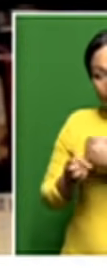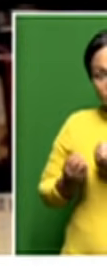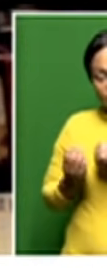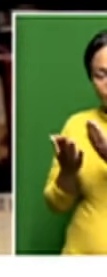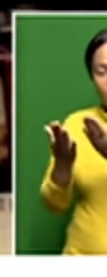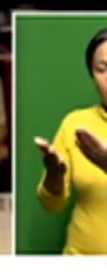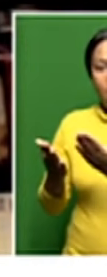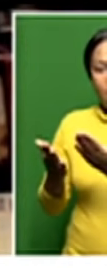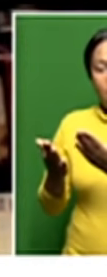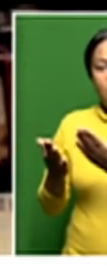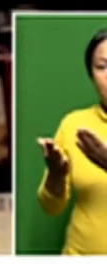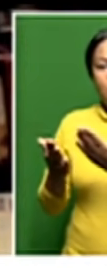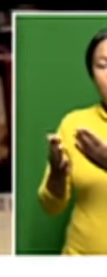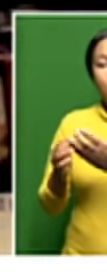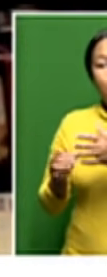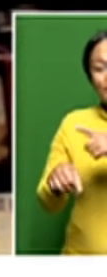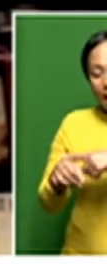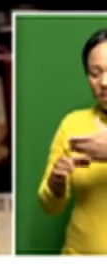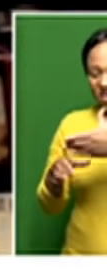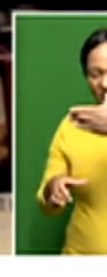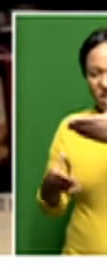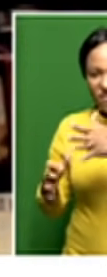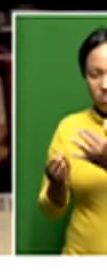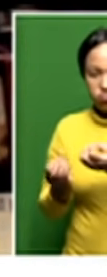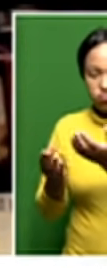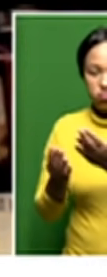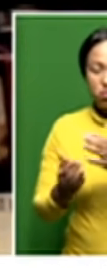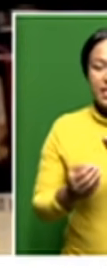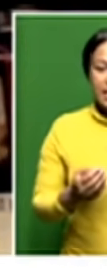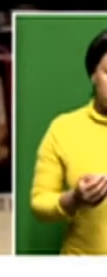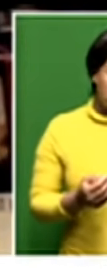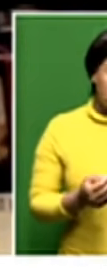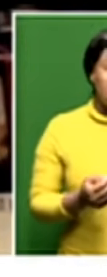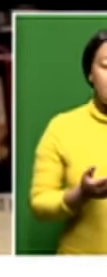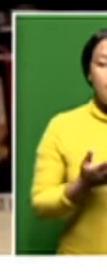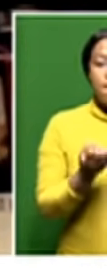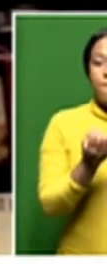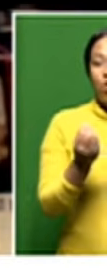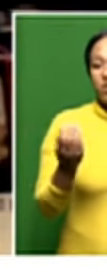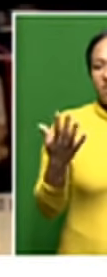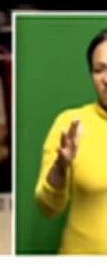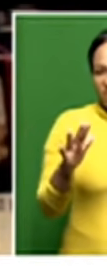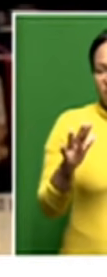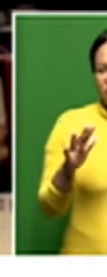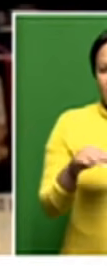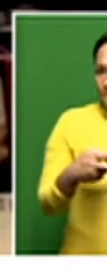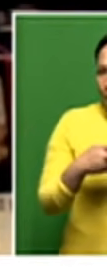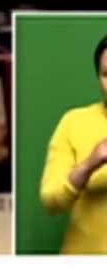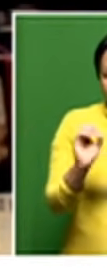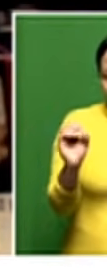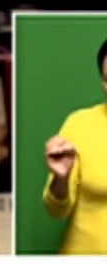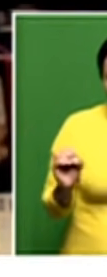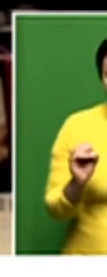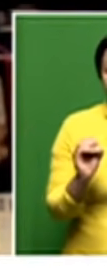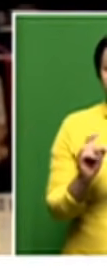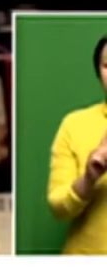started supplying with cans. We understand that probably most of those cans, majority of them have got no issues,